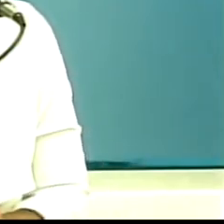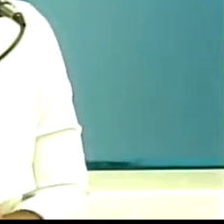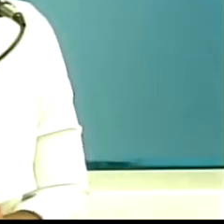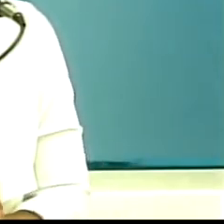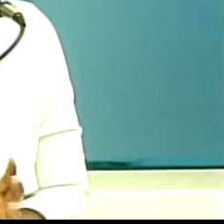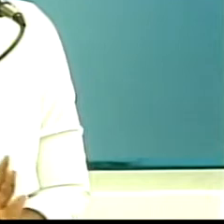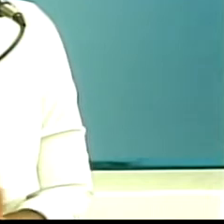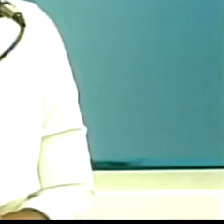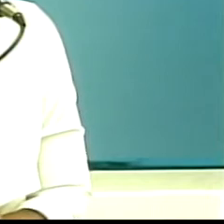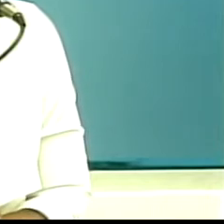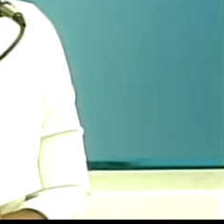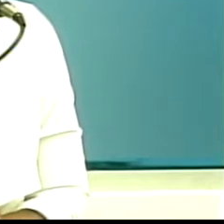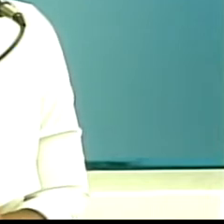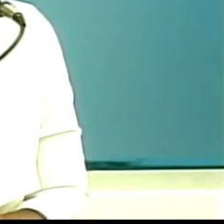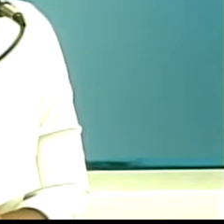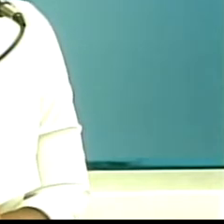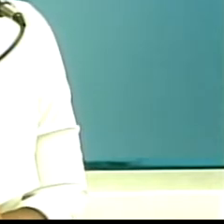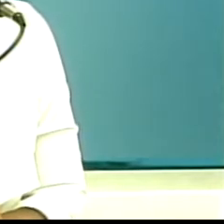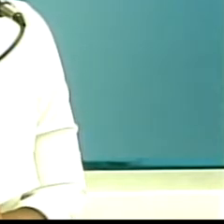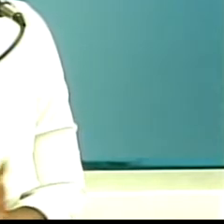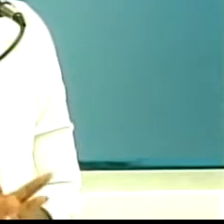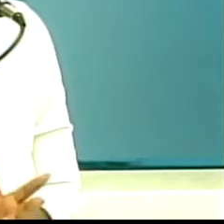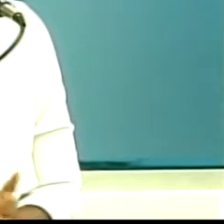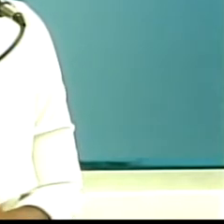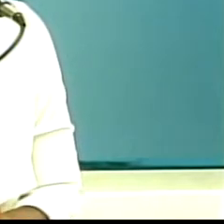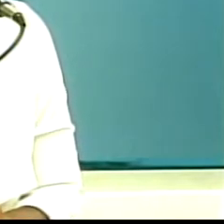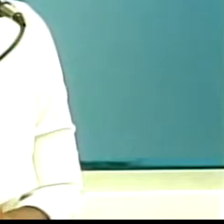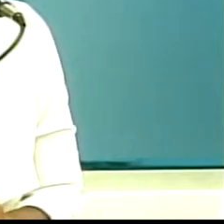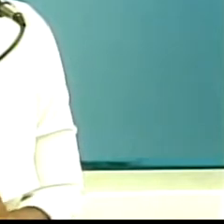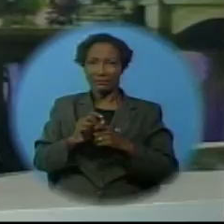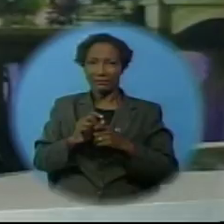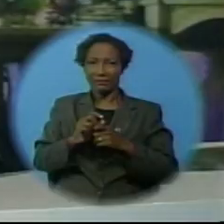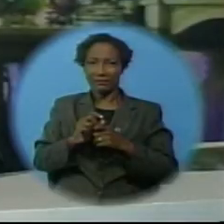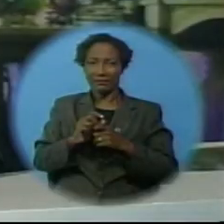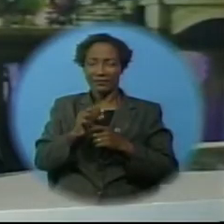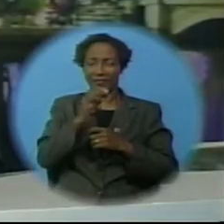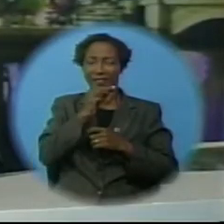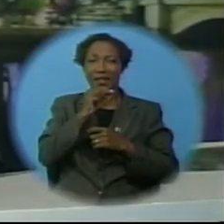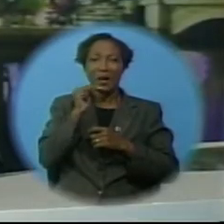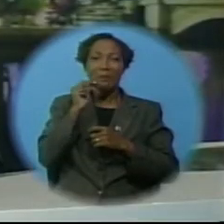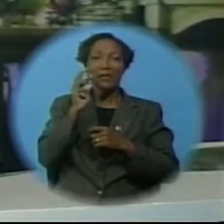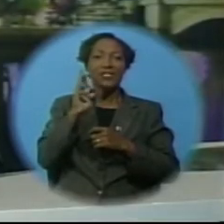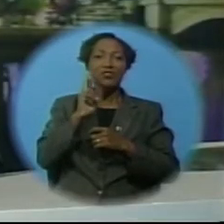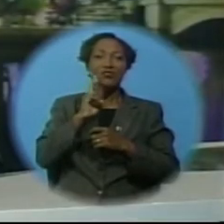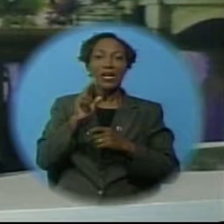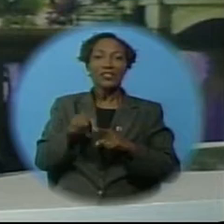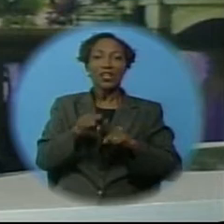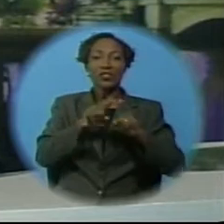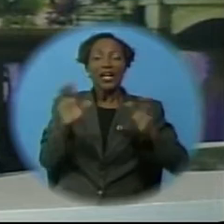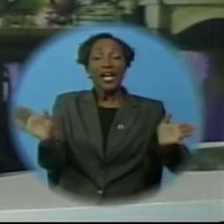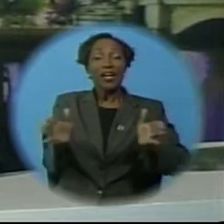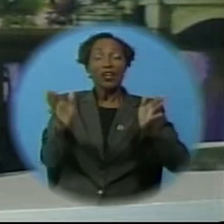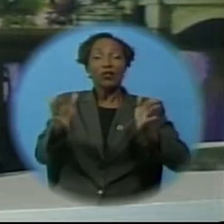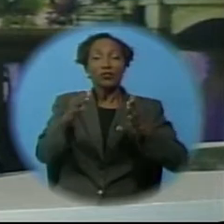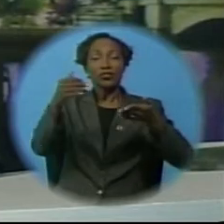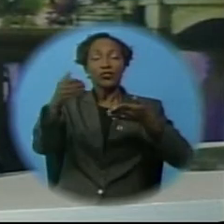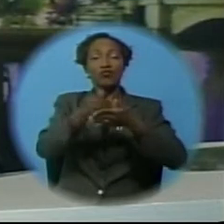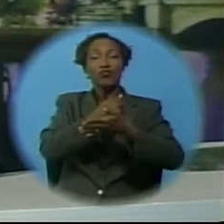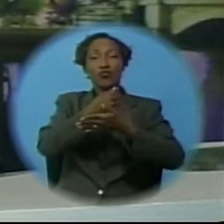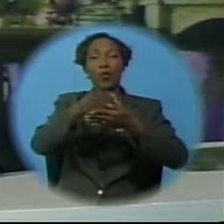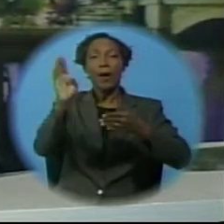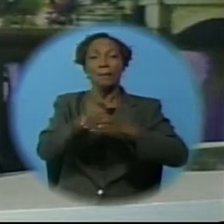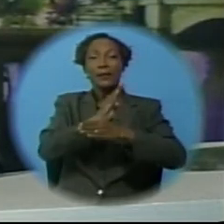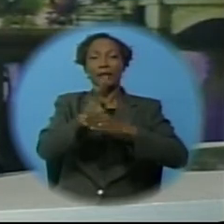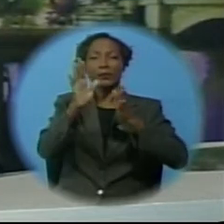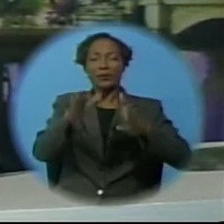will always just be playing it safe, and there will be so many missed opportunities. Mrs. Rice is also encouraging entrepreneurs to take time